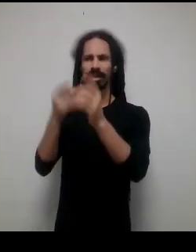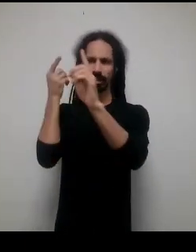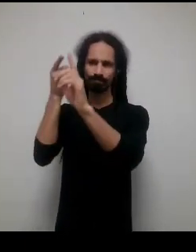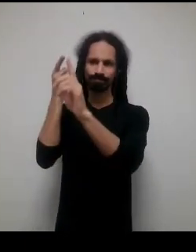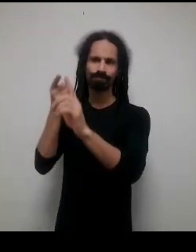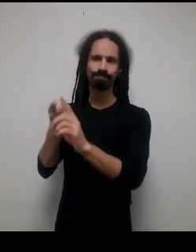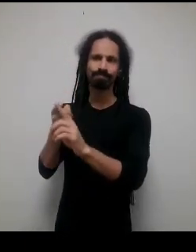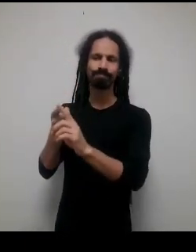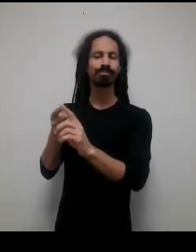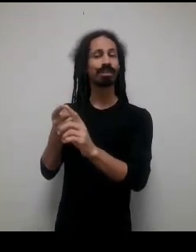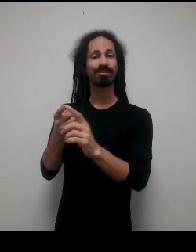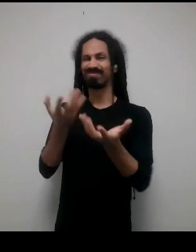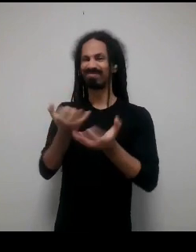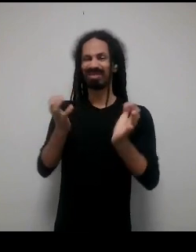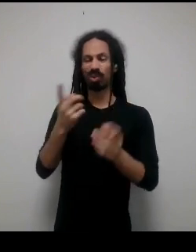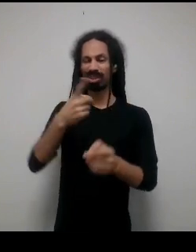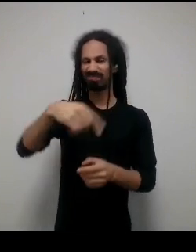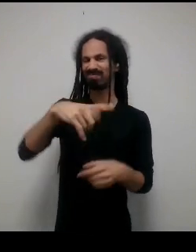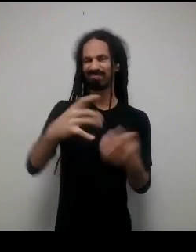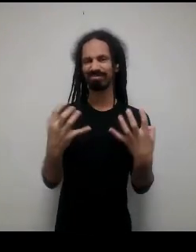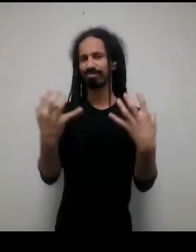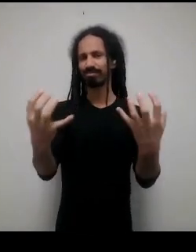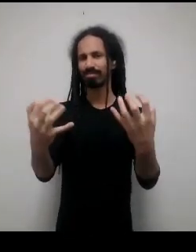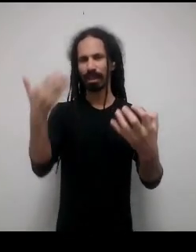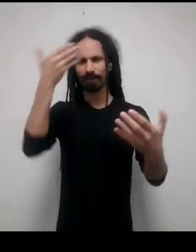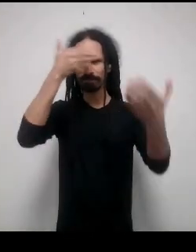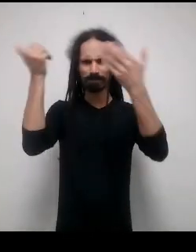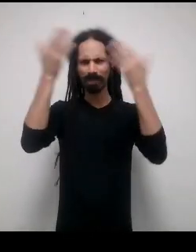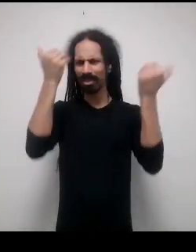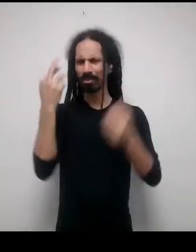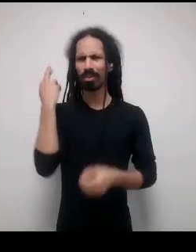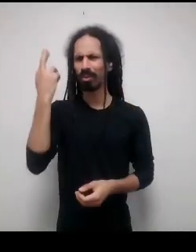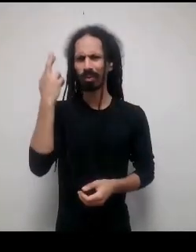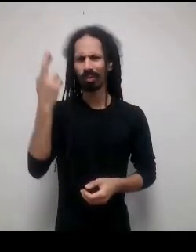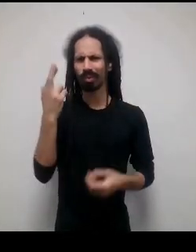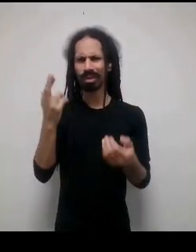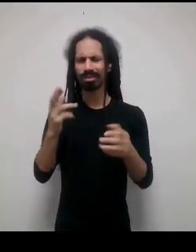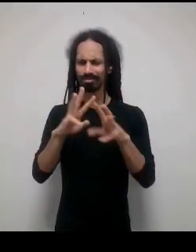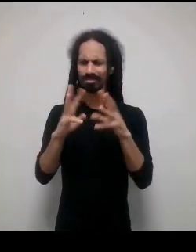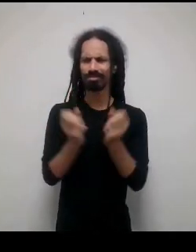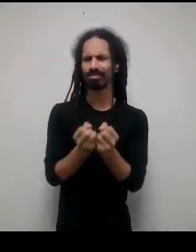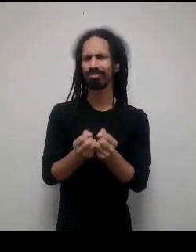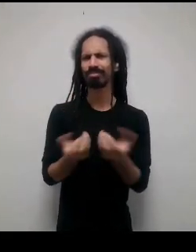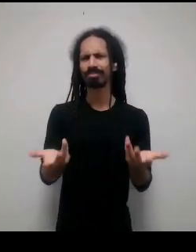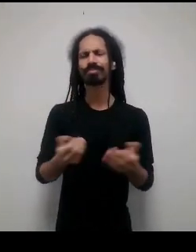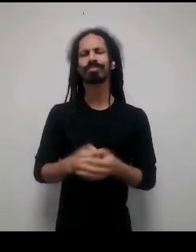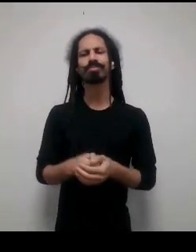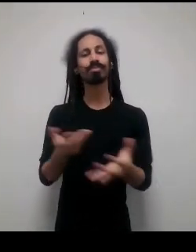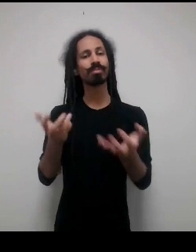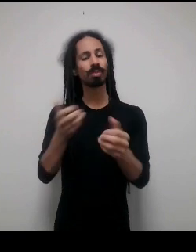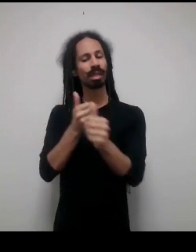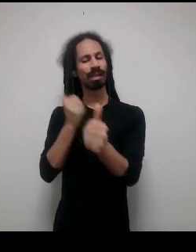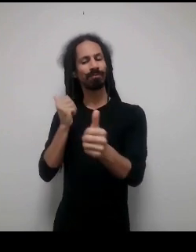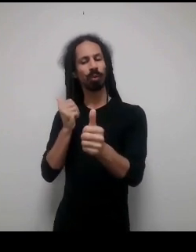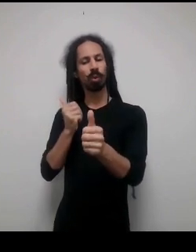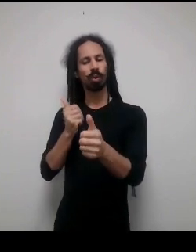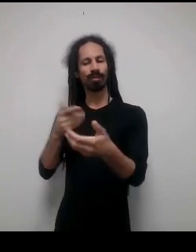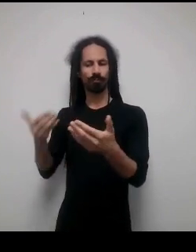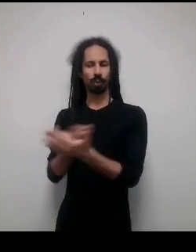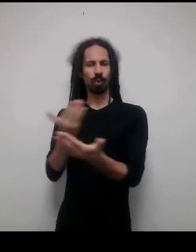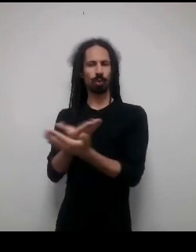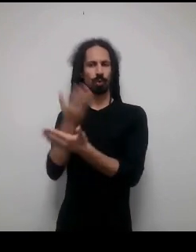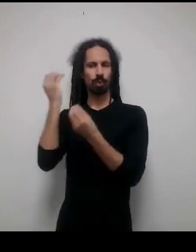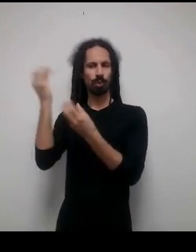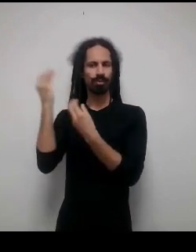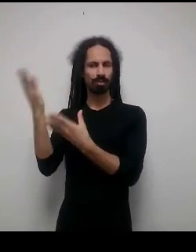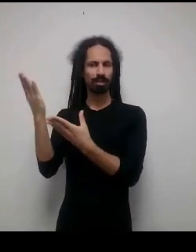to forget what the point of this presentation is. We do want to avoid introducing new information. However, try to avoid